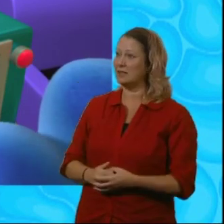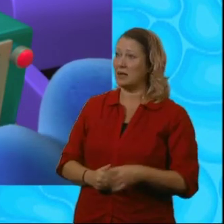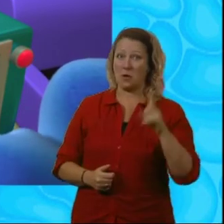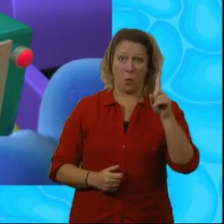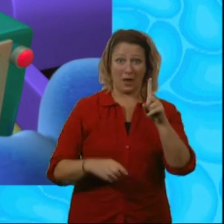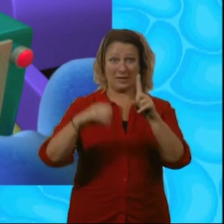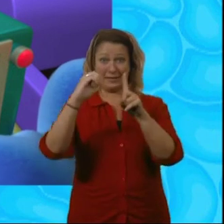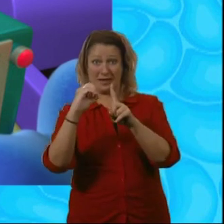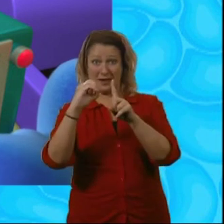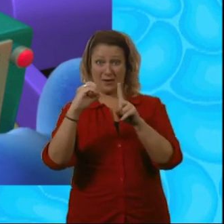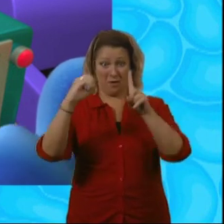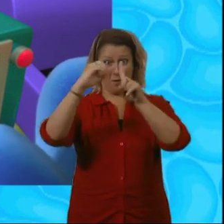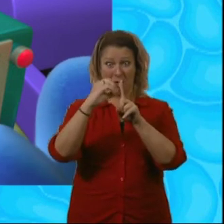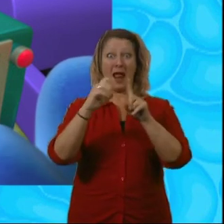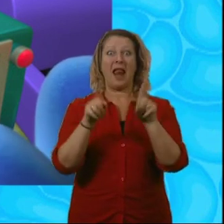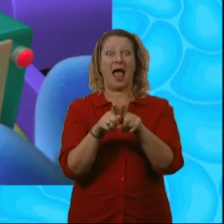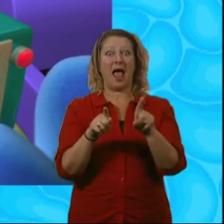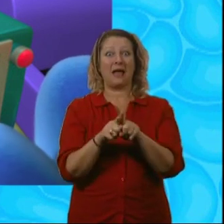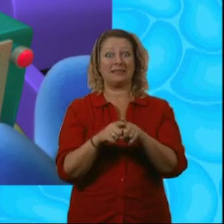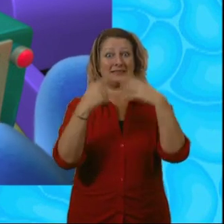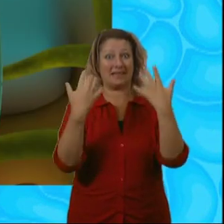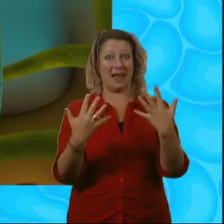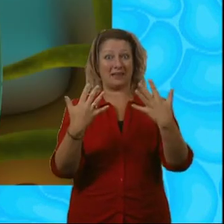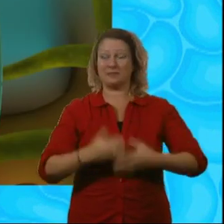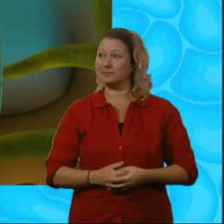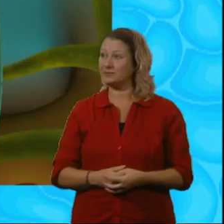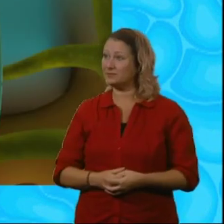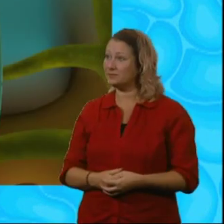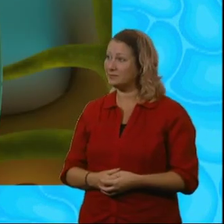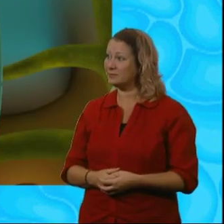1 and 0, get together to make the number 10.